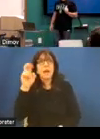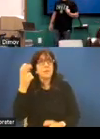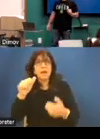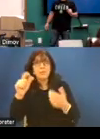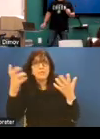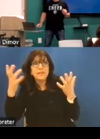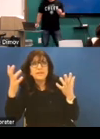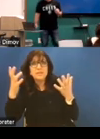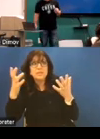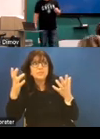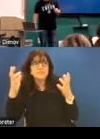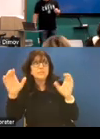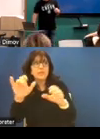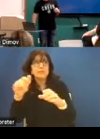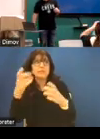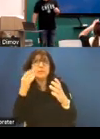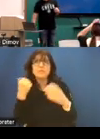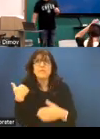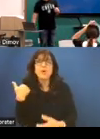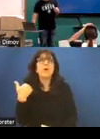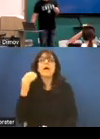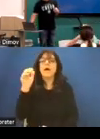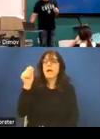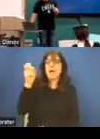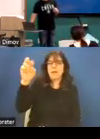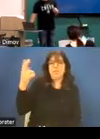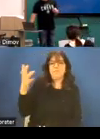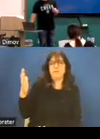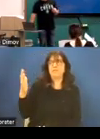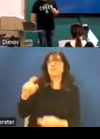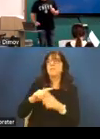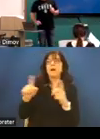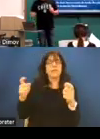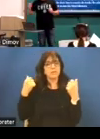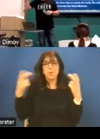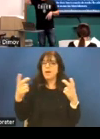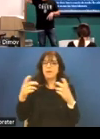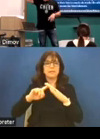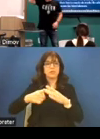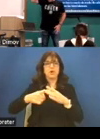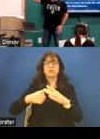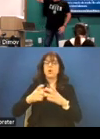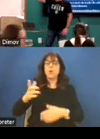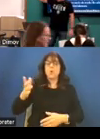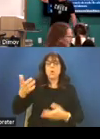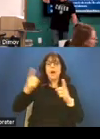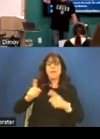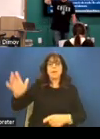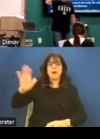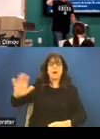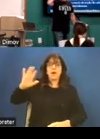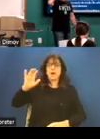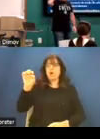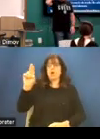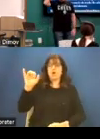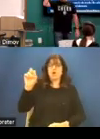Anybody? Okay, Amber's done it. Let's dive into this. So once upon a time, Ernest